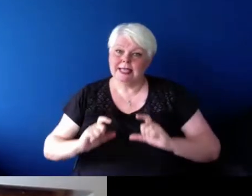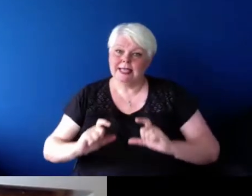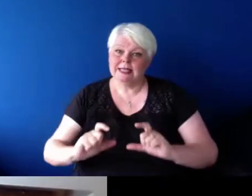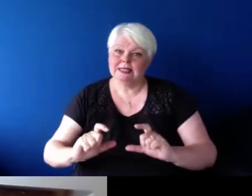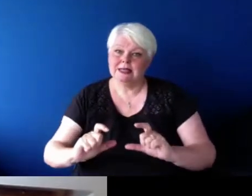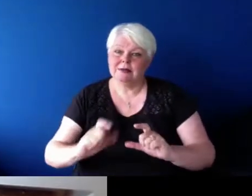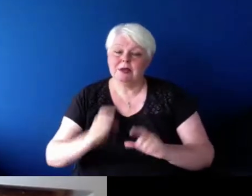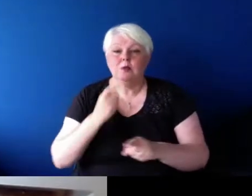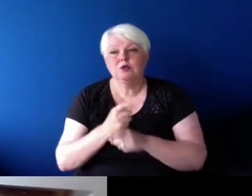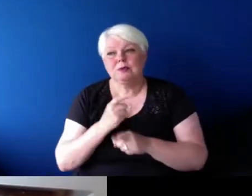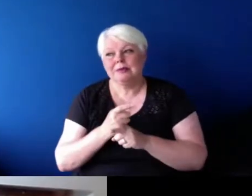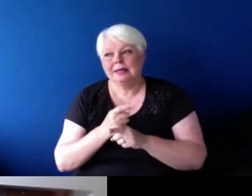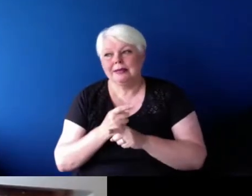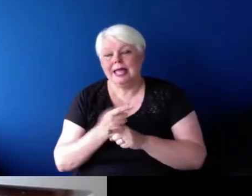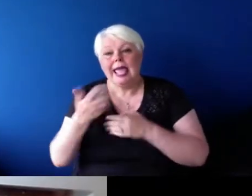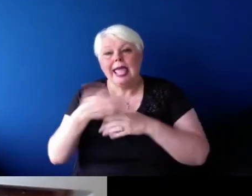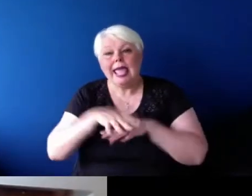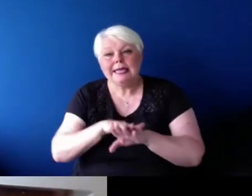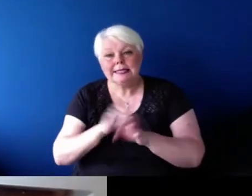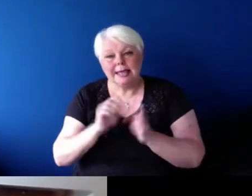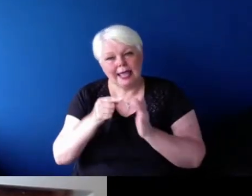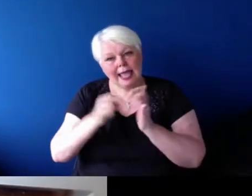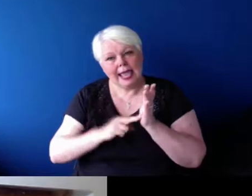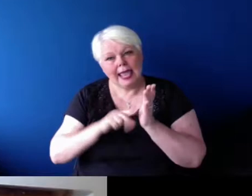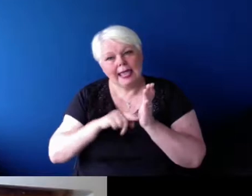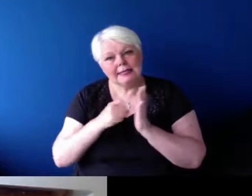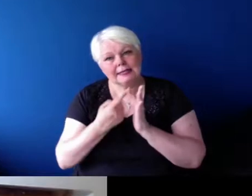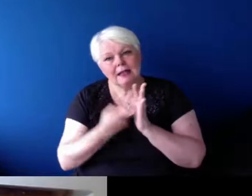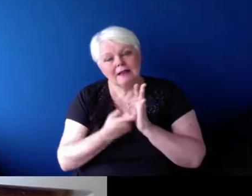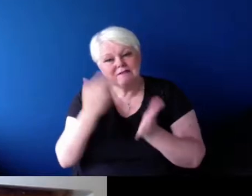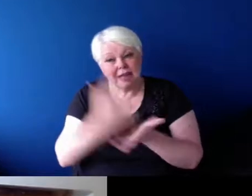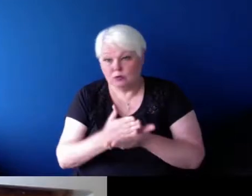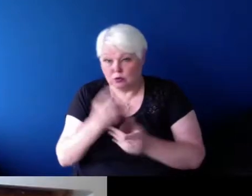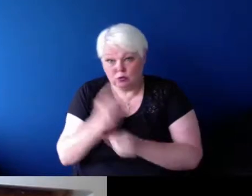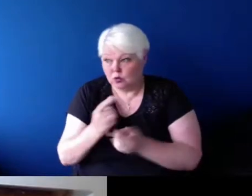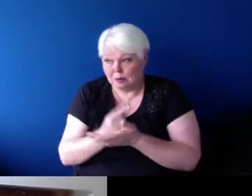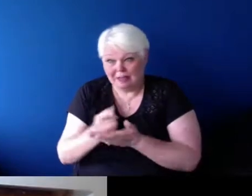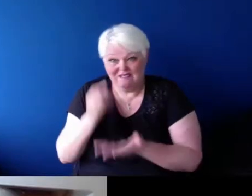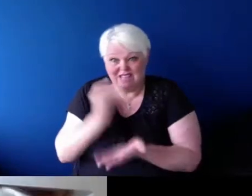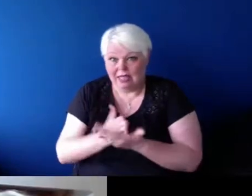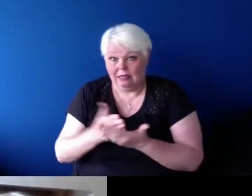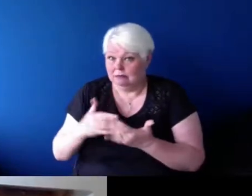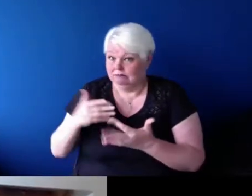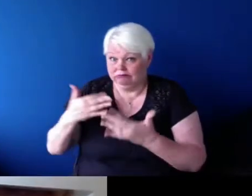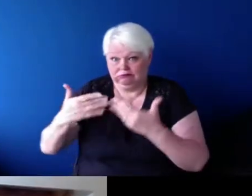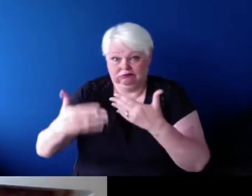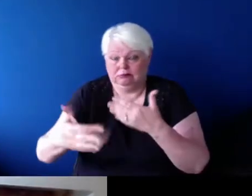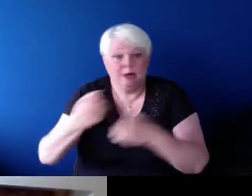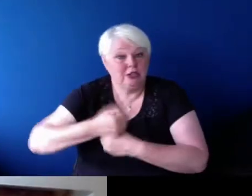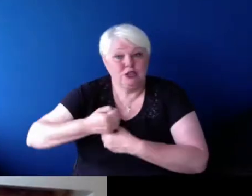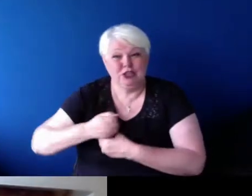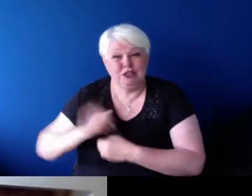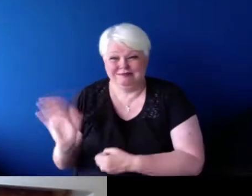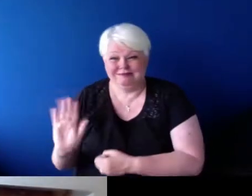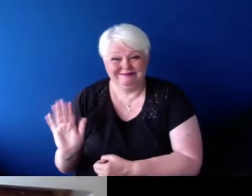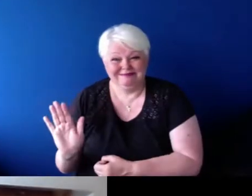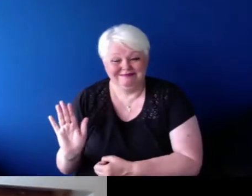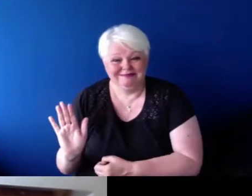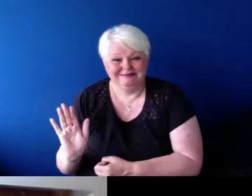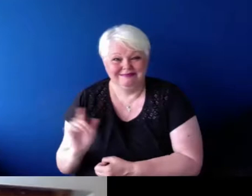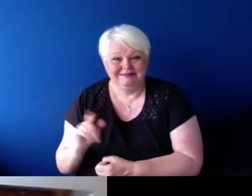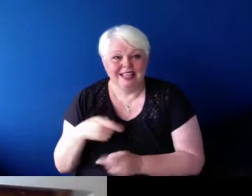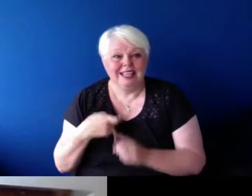of interfaith. You can talk about faith all the time. Whereas in church, you don't do that, do you? Not so much. And instead of